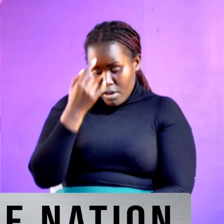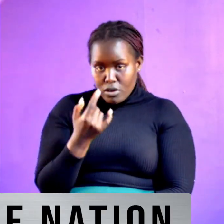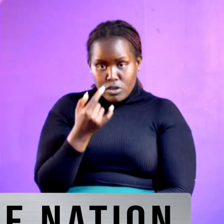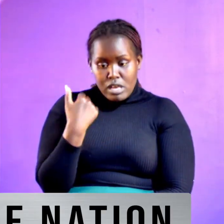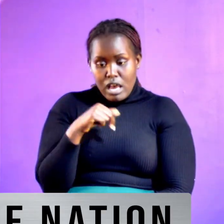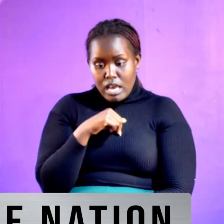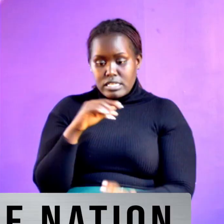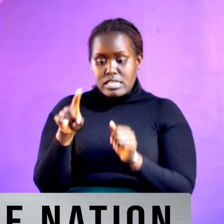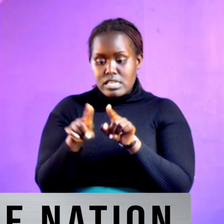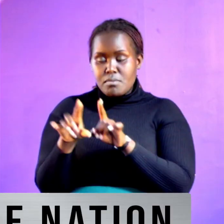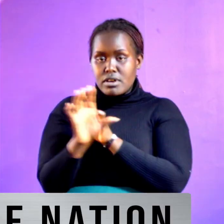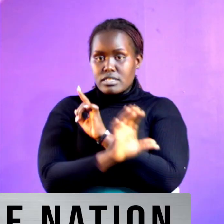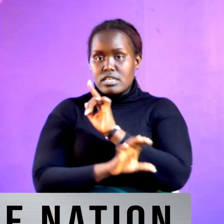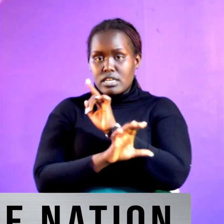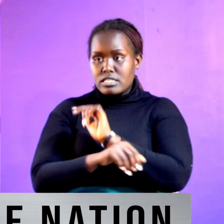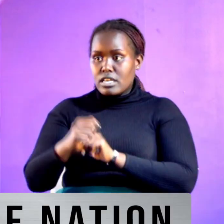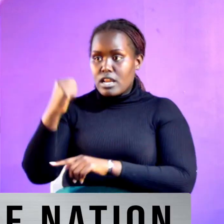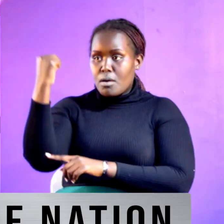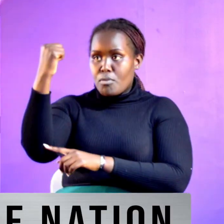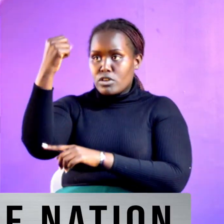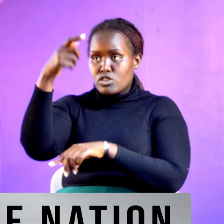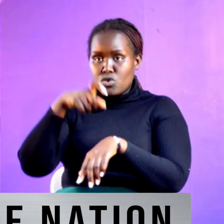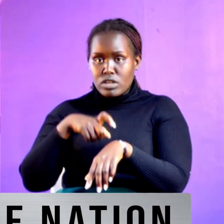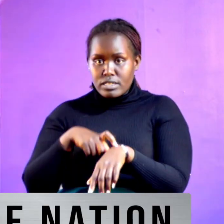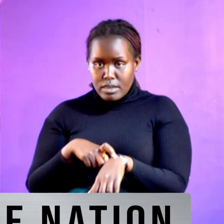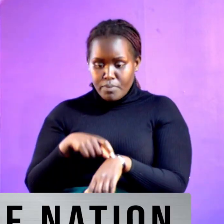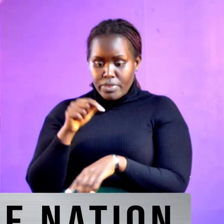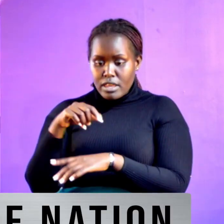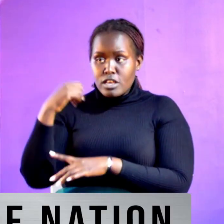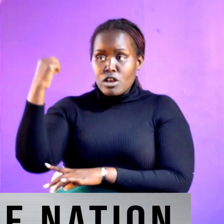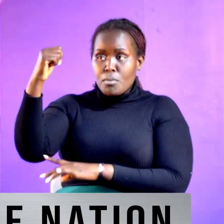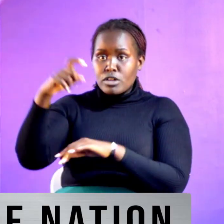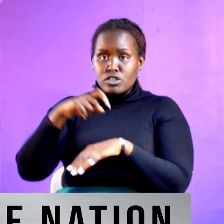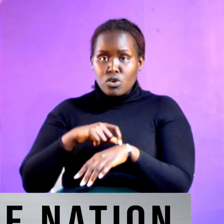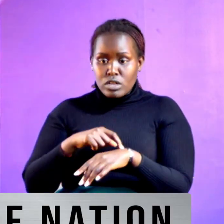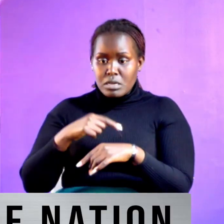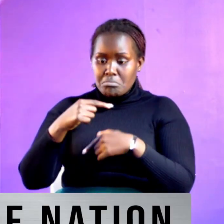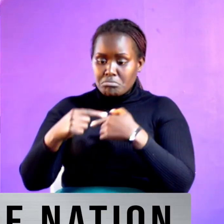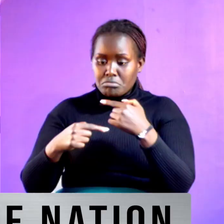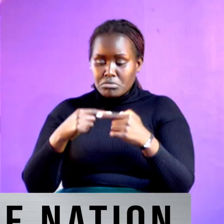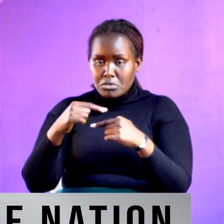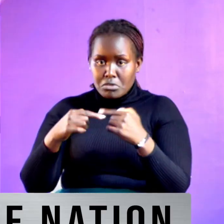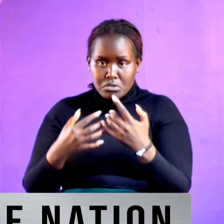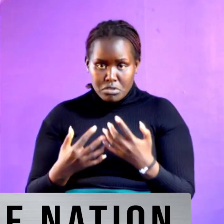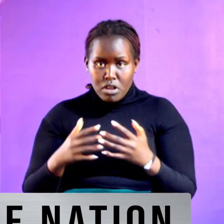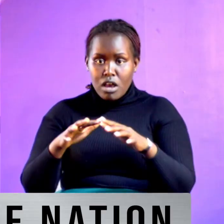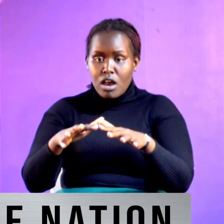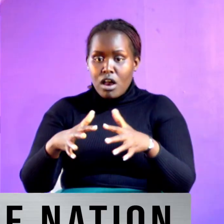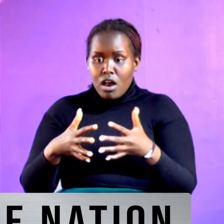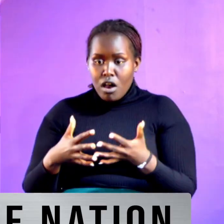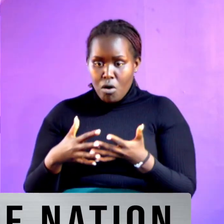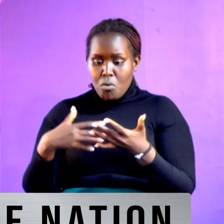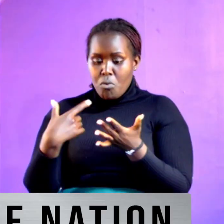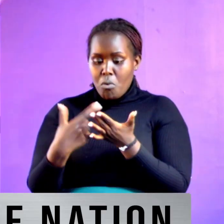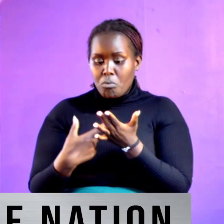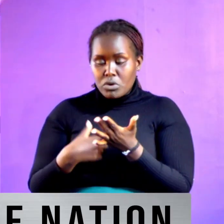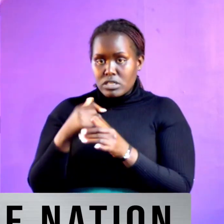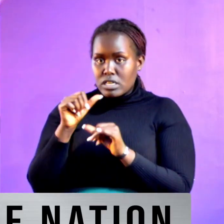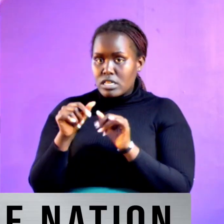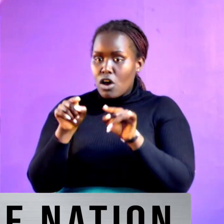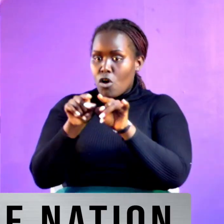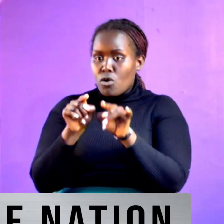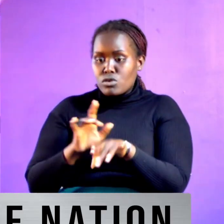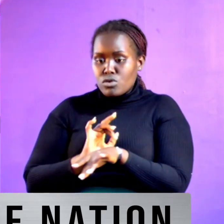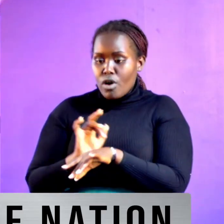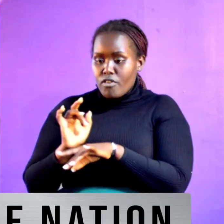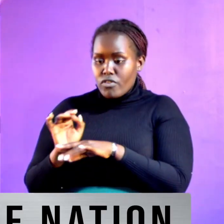a country, we are in a political crisis. Yes. And this political crisis goes beyond, how we look at it. It also affects the